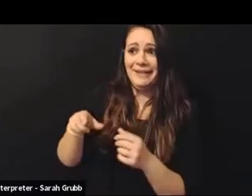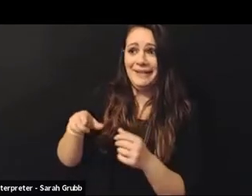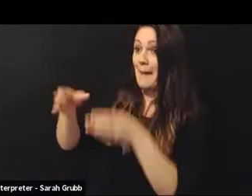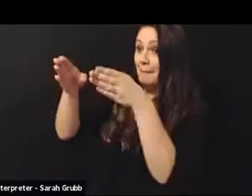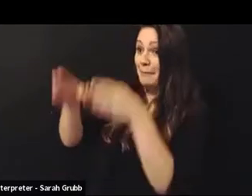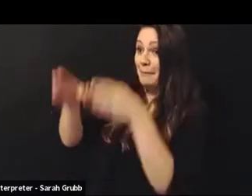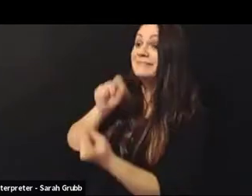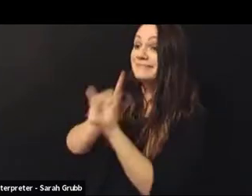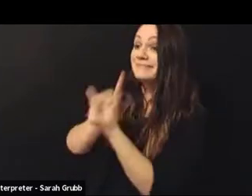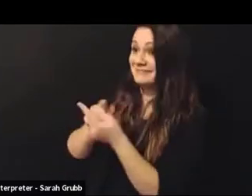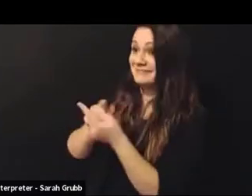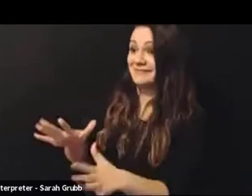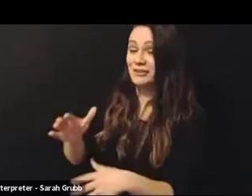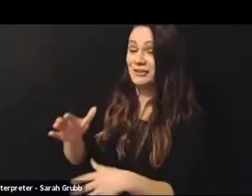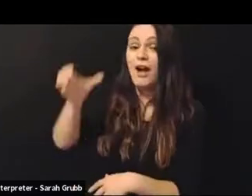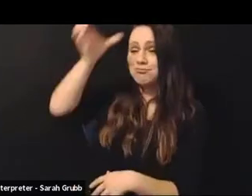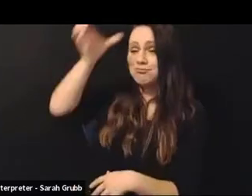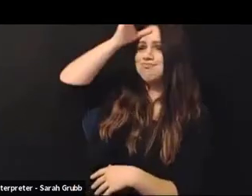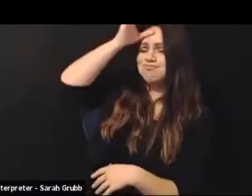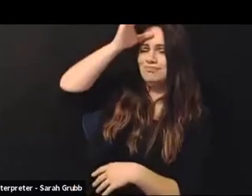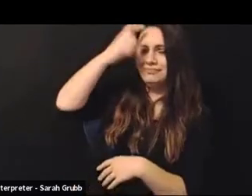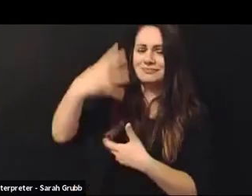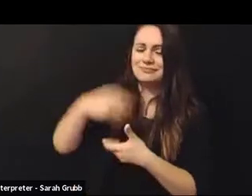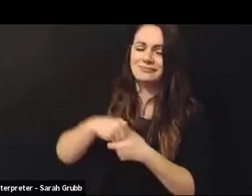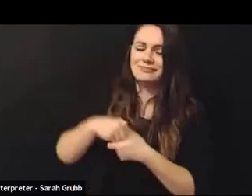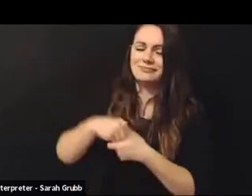that child or what you did for that child